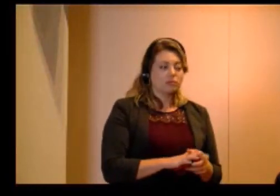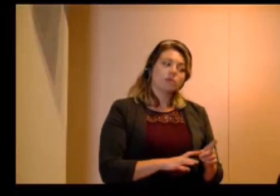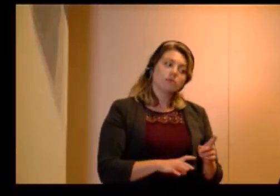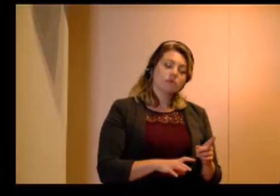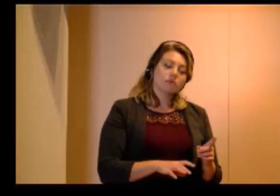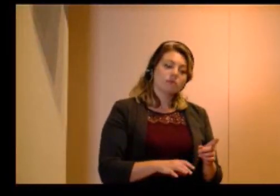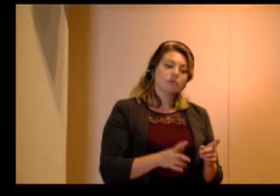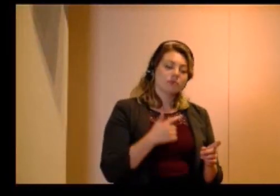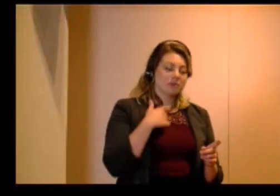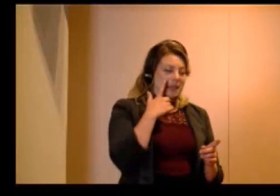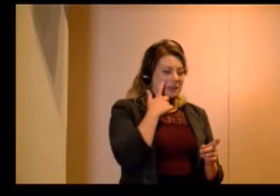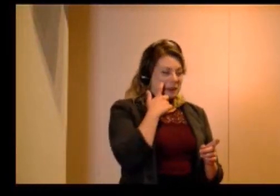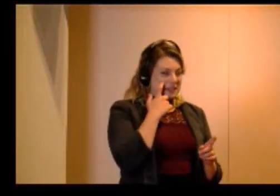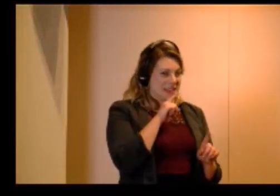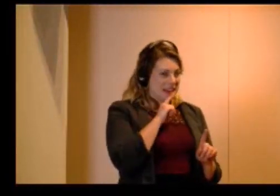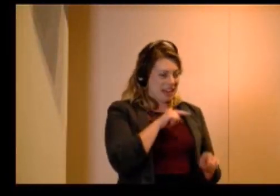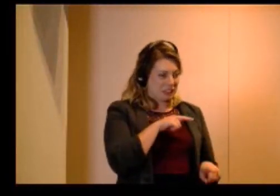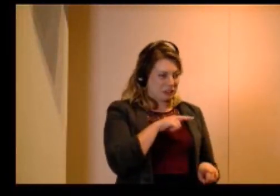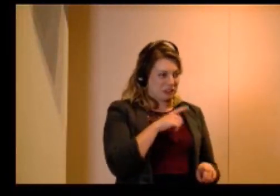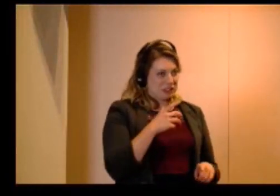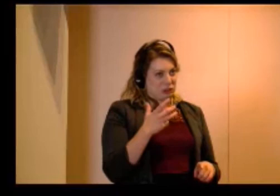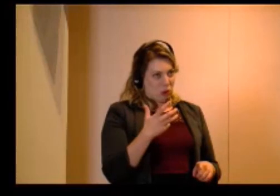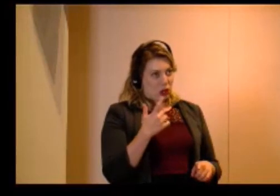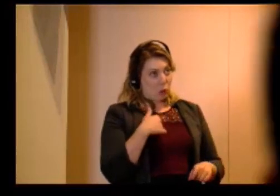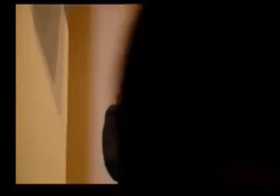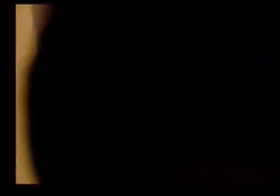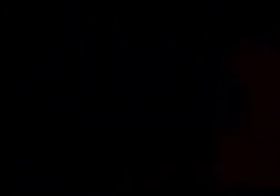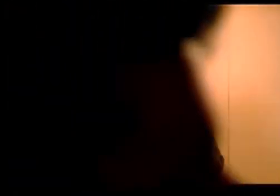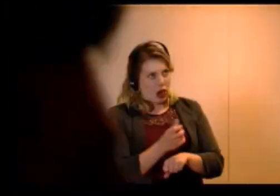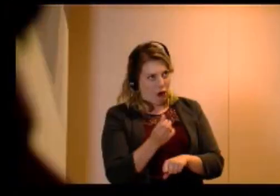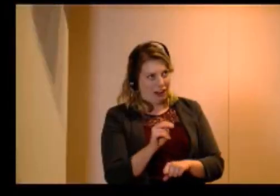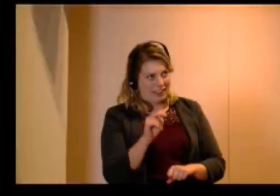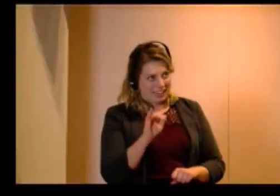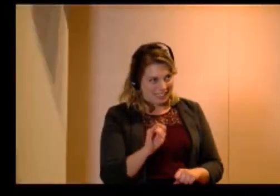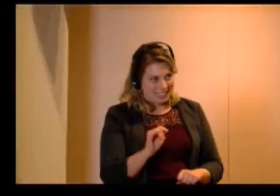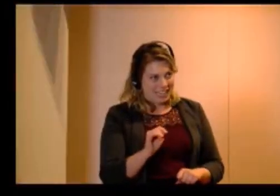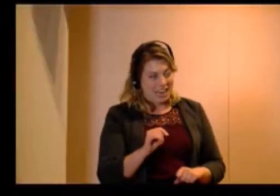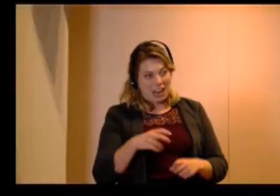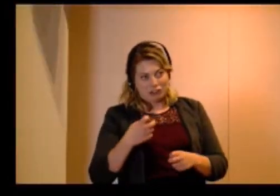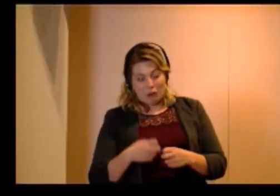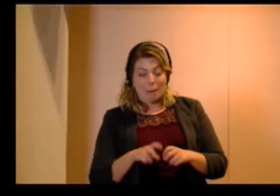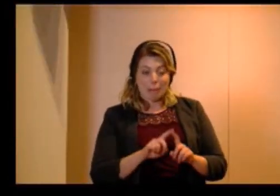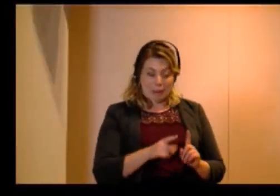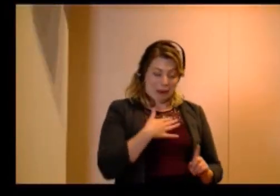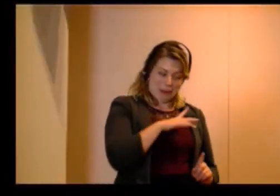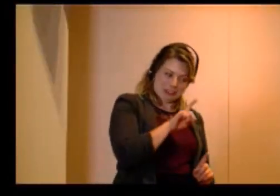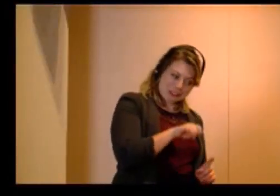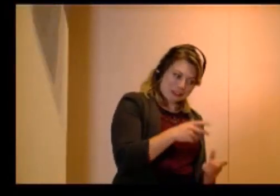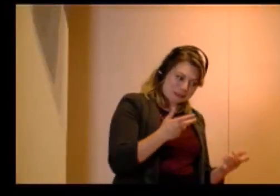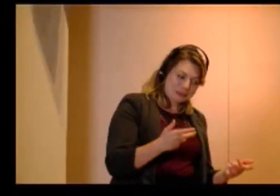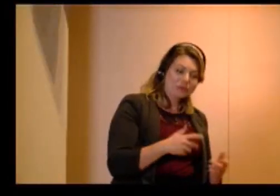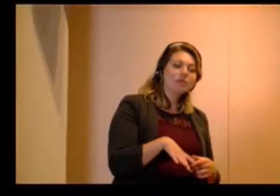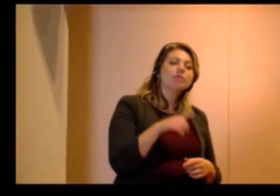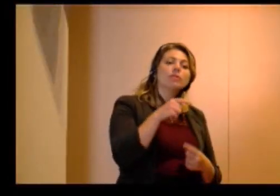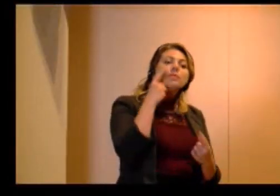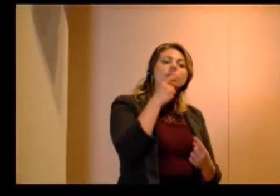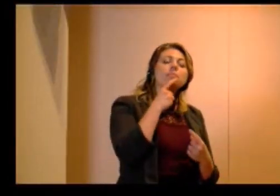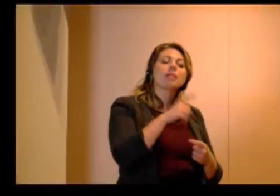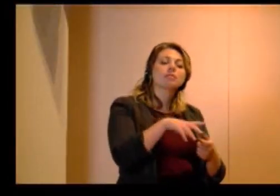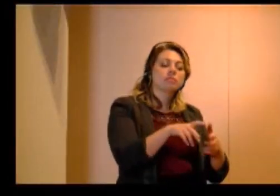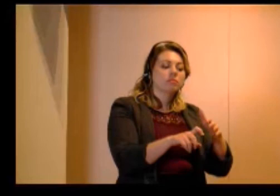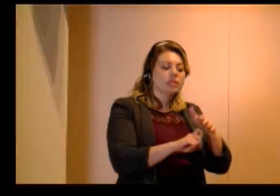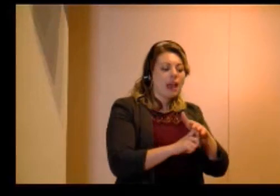I suspect that the answer to this is we're working on it and it's hard. But when you mentioned, you're thinking about scanning